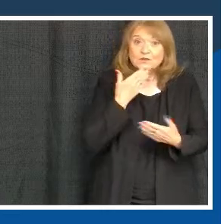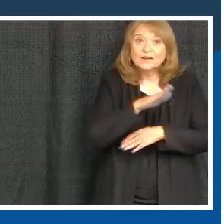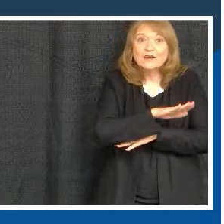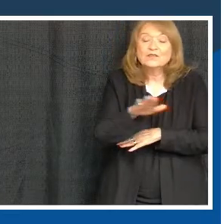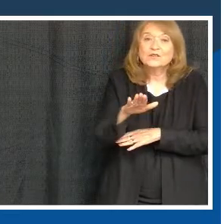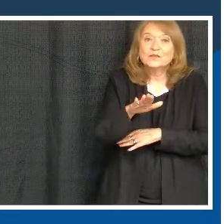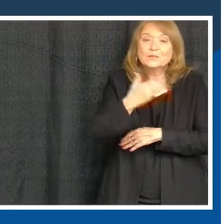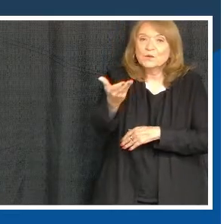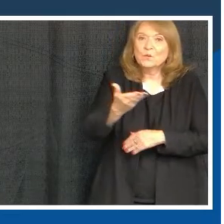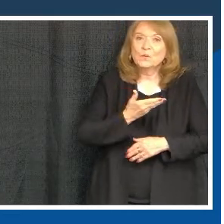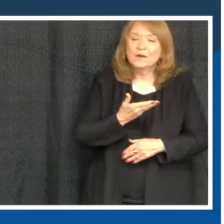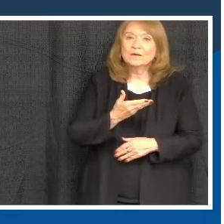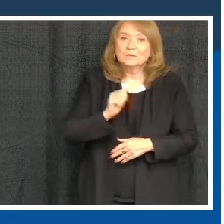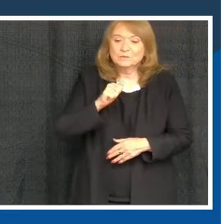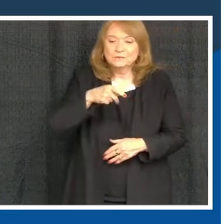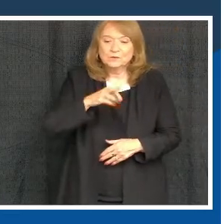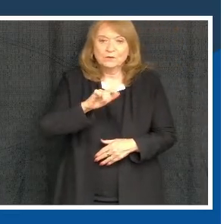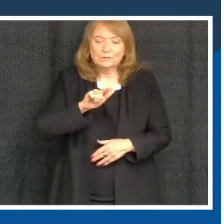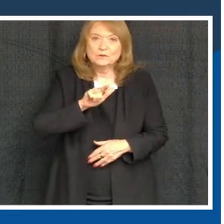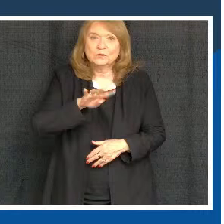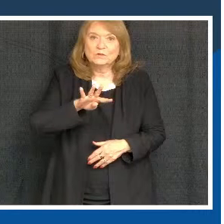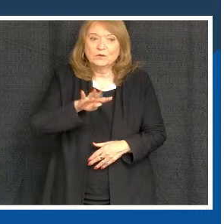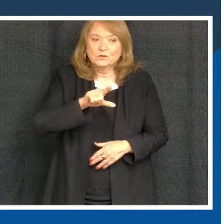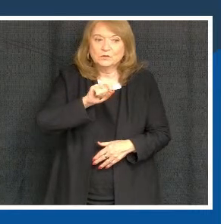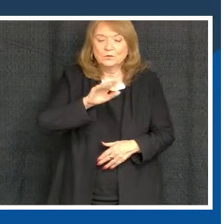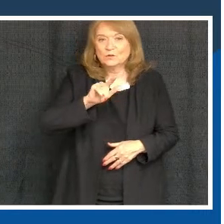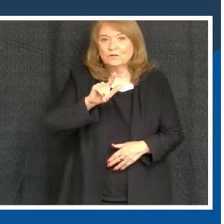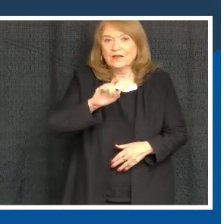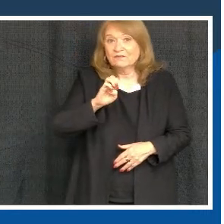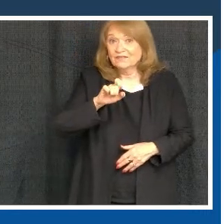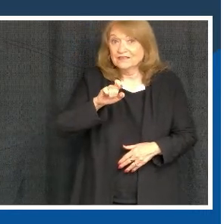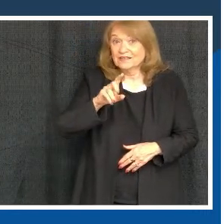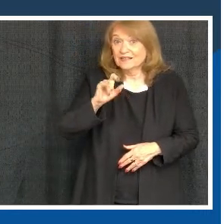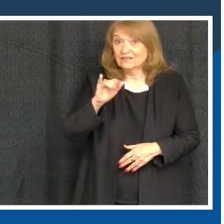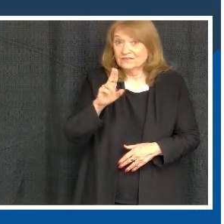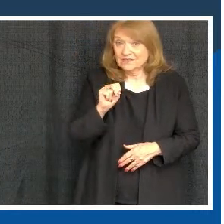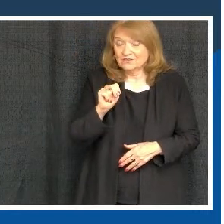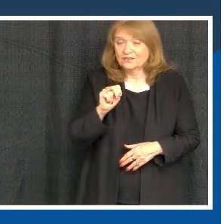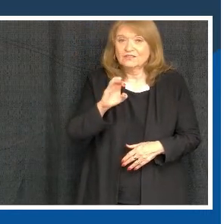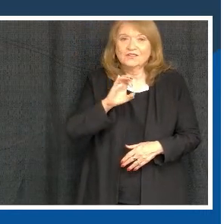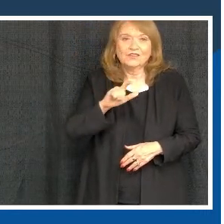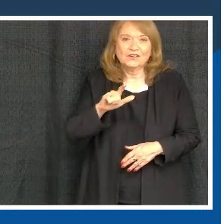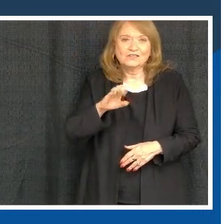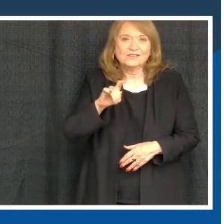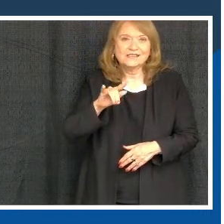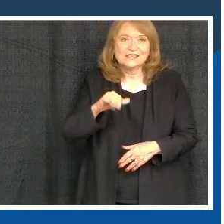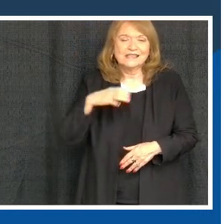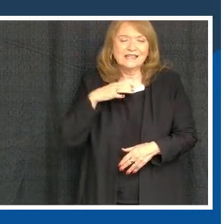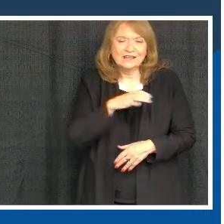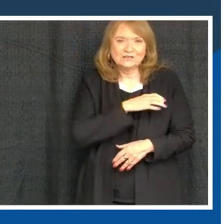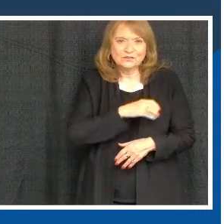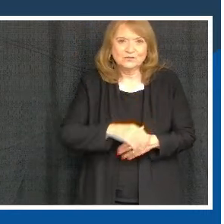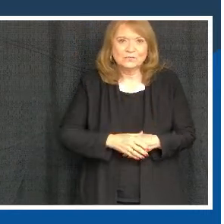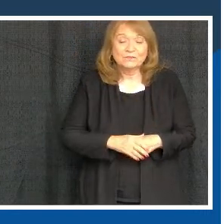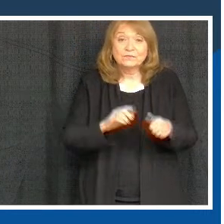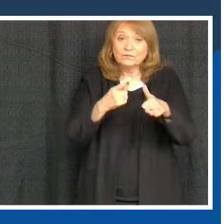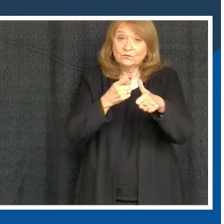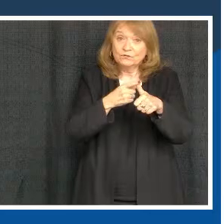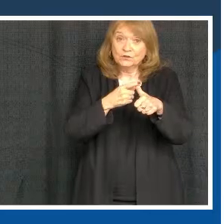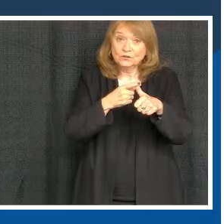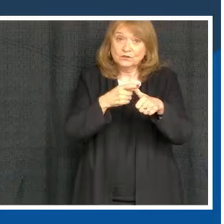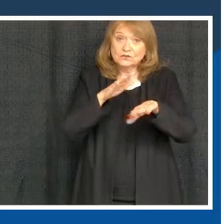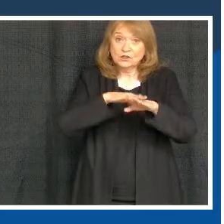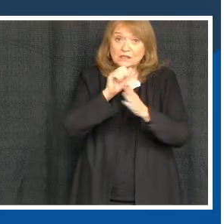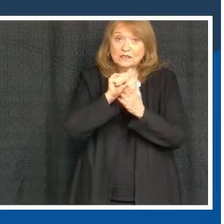Everyone, and welcome to the April 24th, 2025 executive session of the Clarksville City Council. The first item on